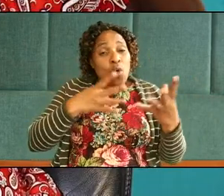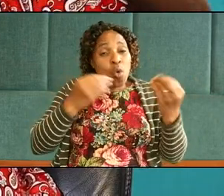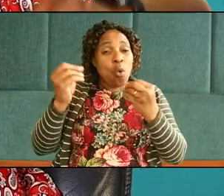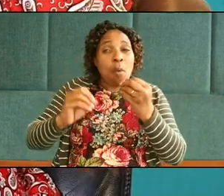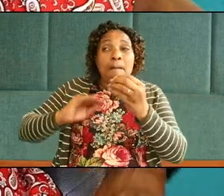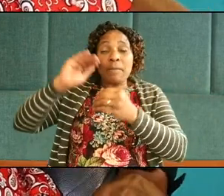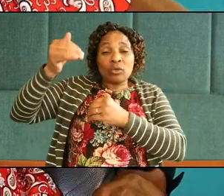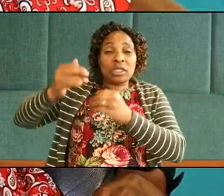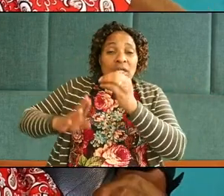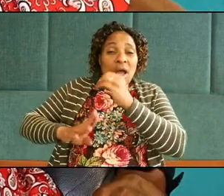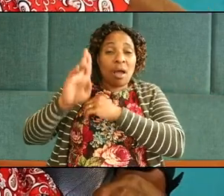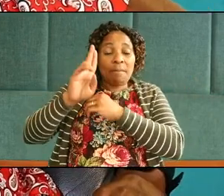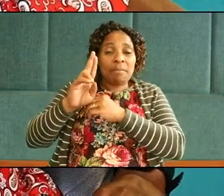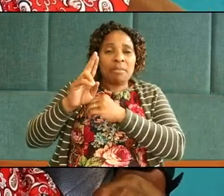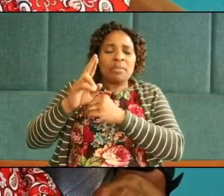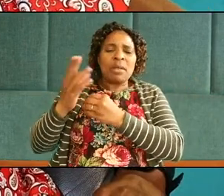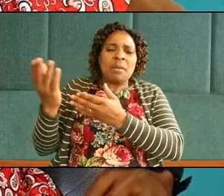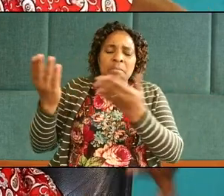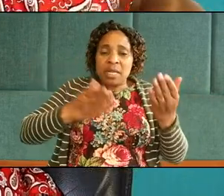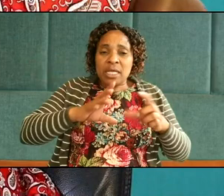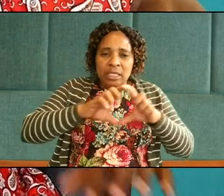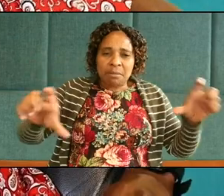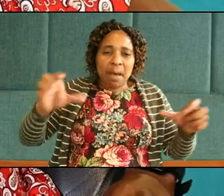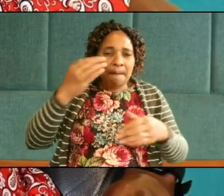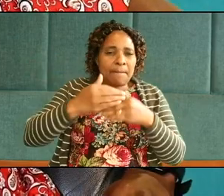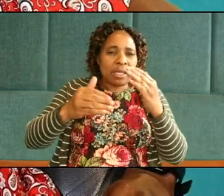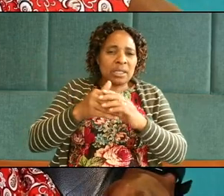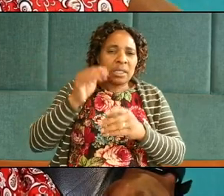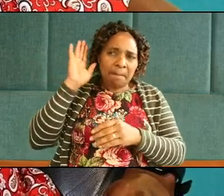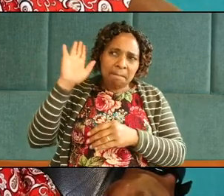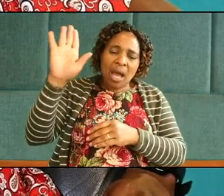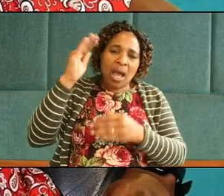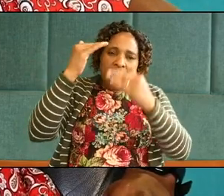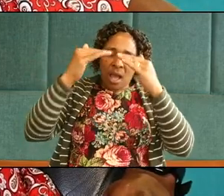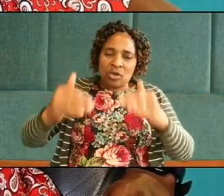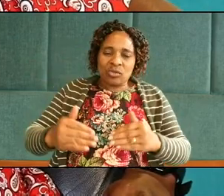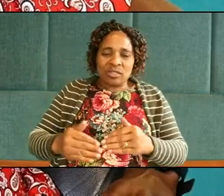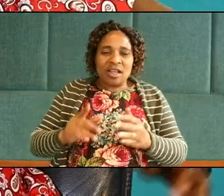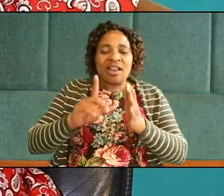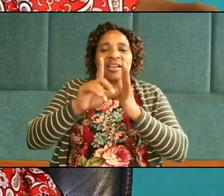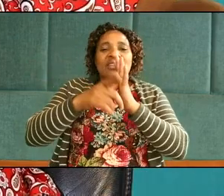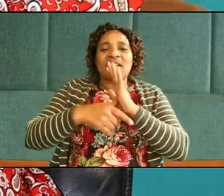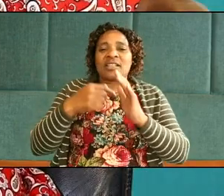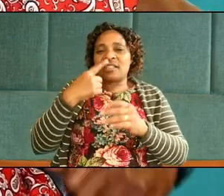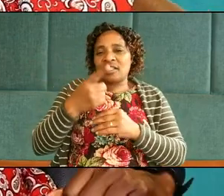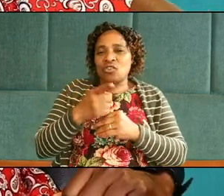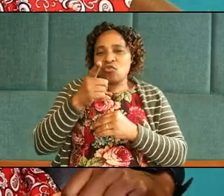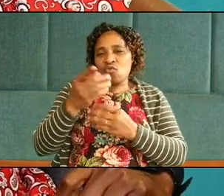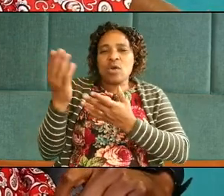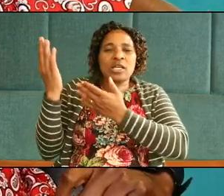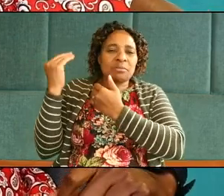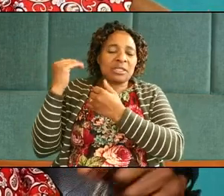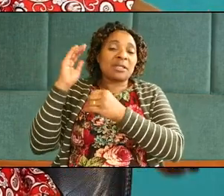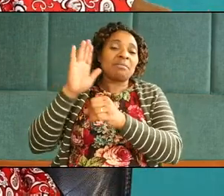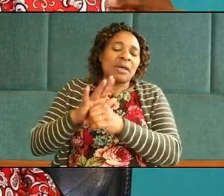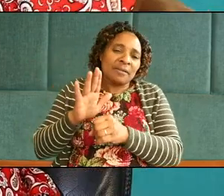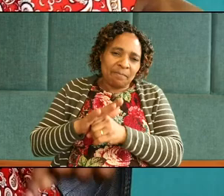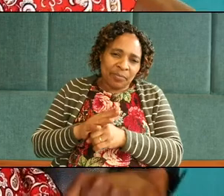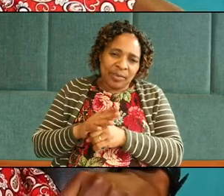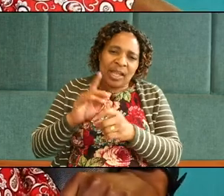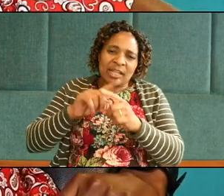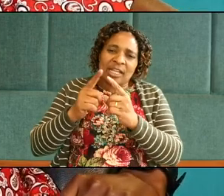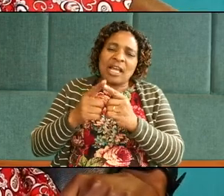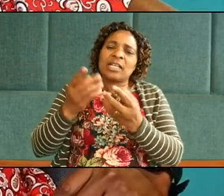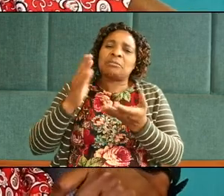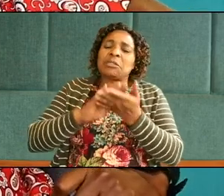and bring down the timber and build my house. You know, later on he says, you expected much, but see, it turned out to